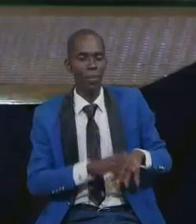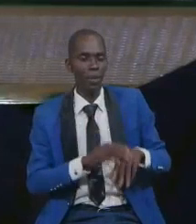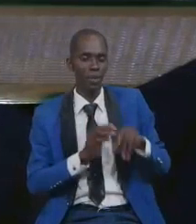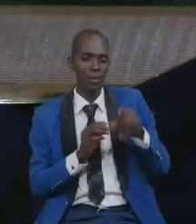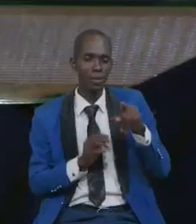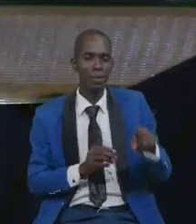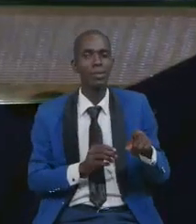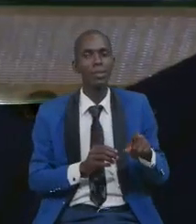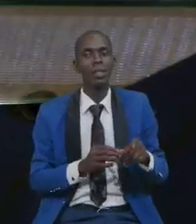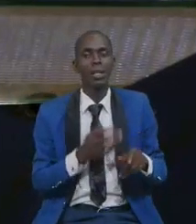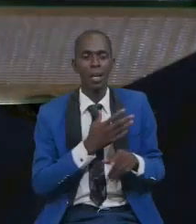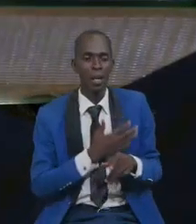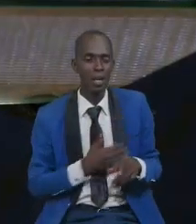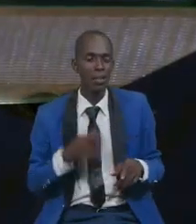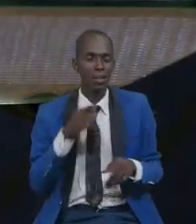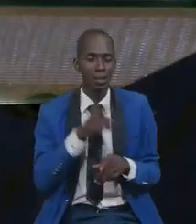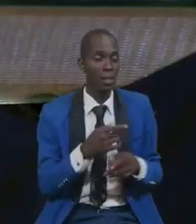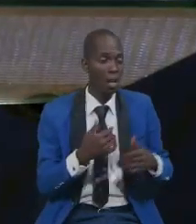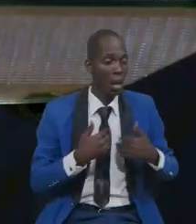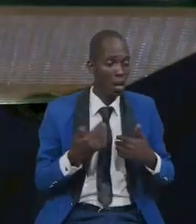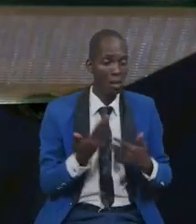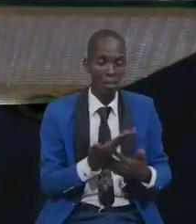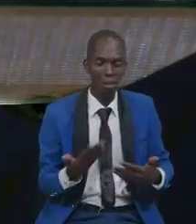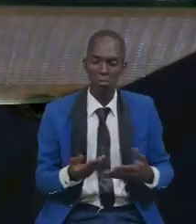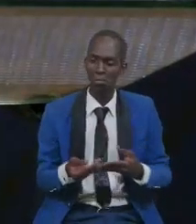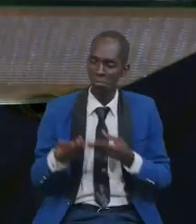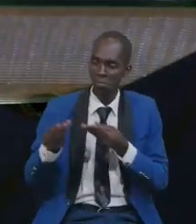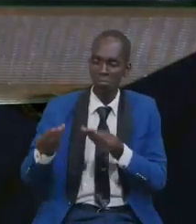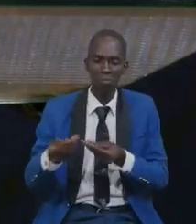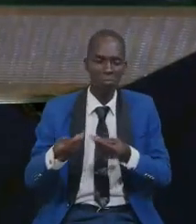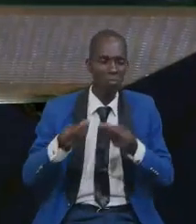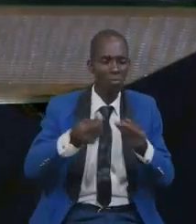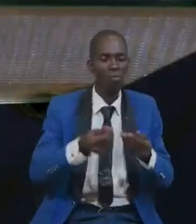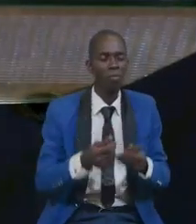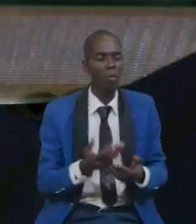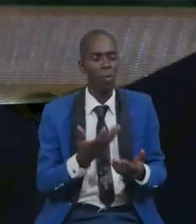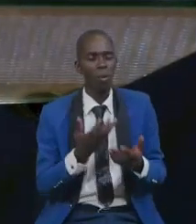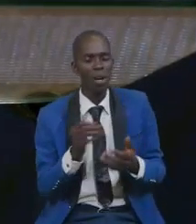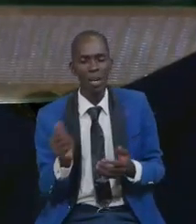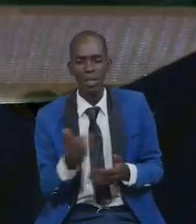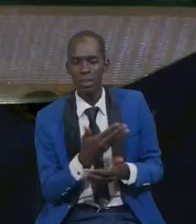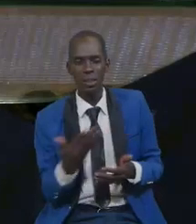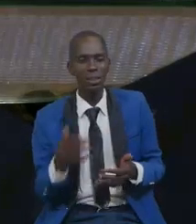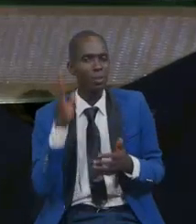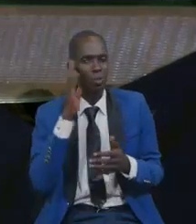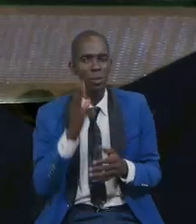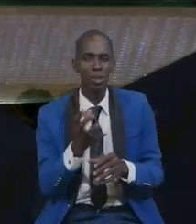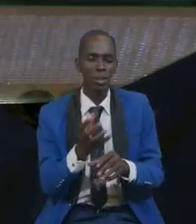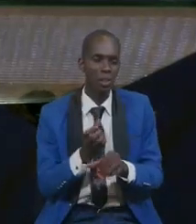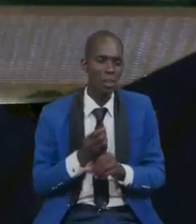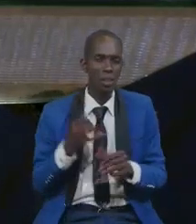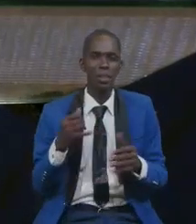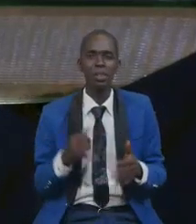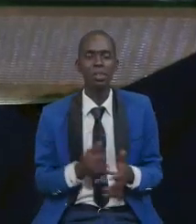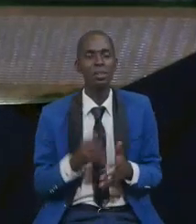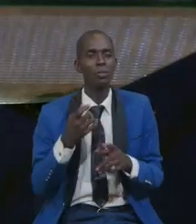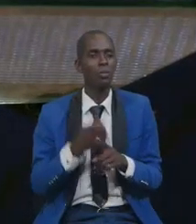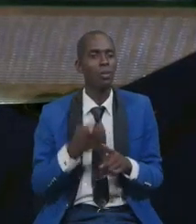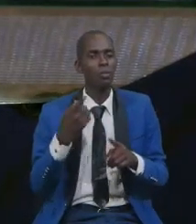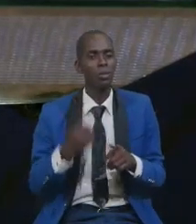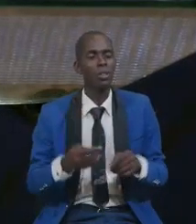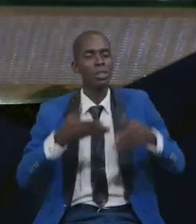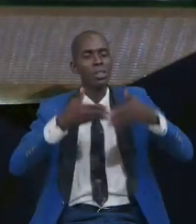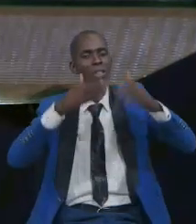if they will feed, if they have anything, they have to get it from the head, the king, the leader